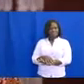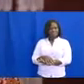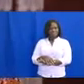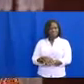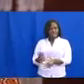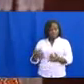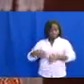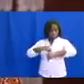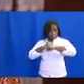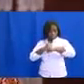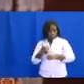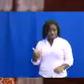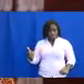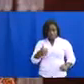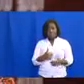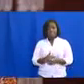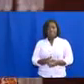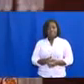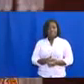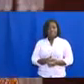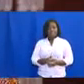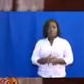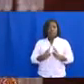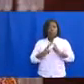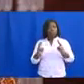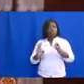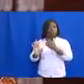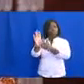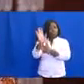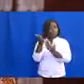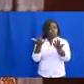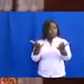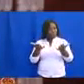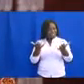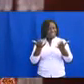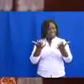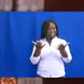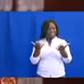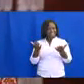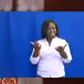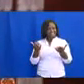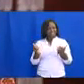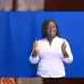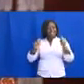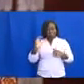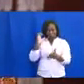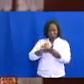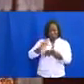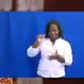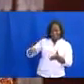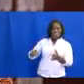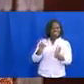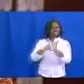have been a problem their parents. So, now I'm going to about Daroma, which is the A.G.S. I.R.A.